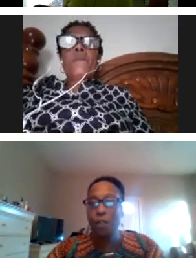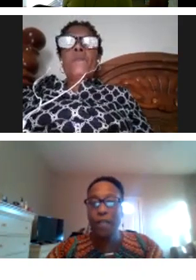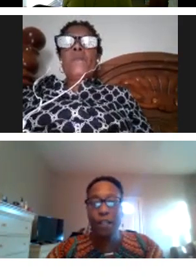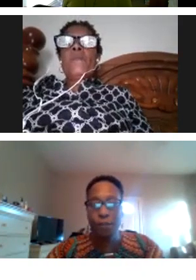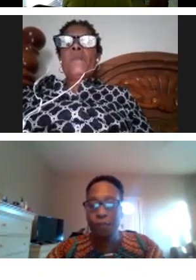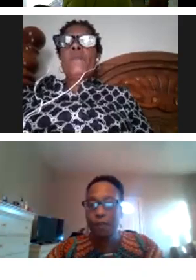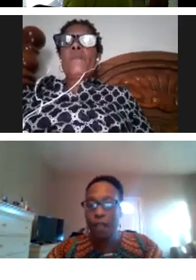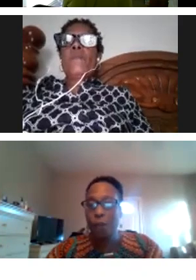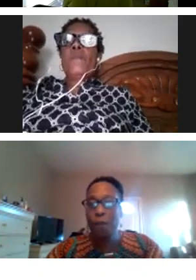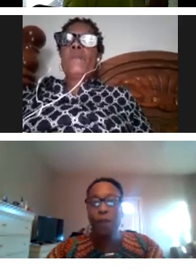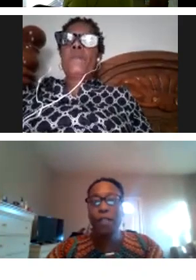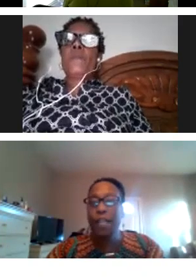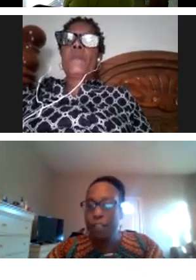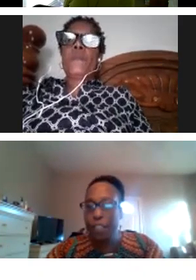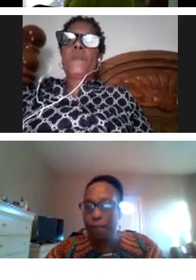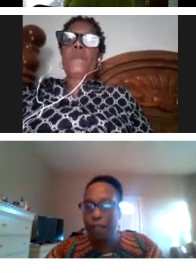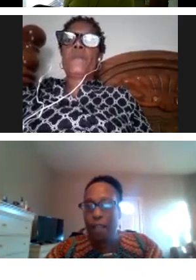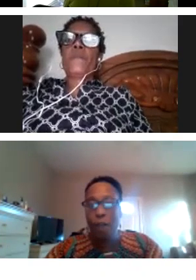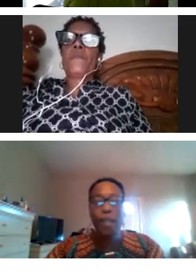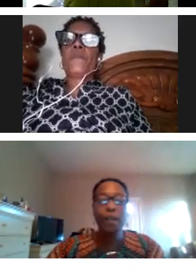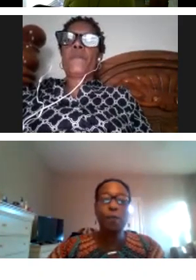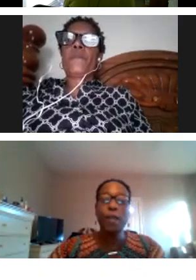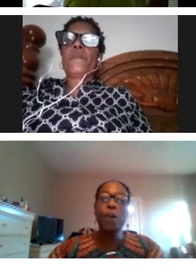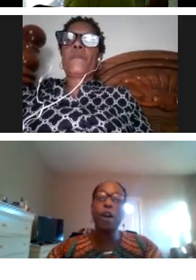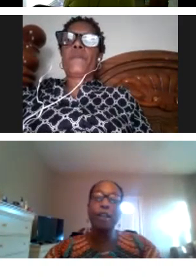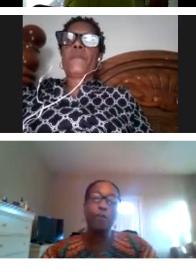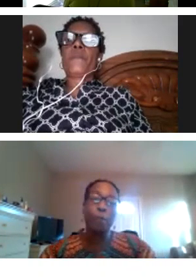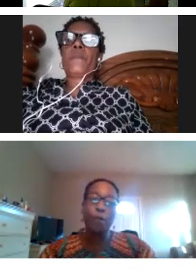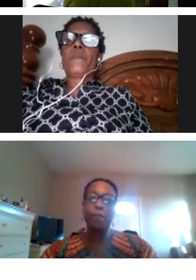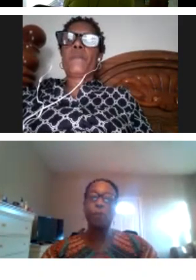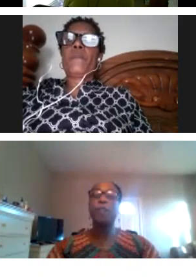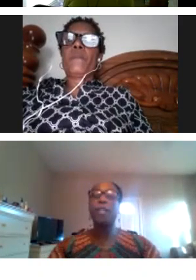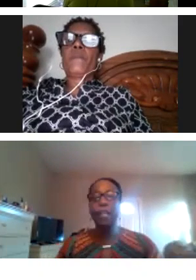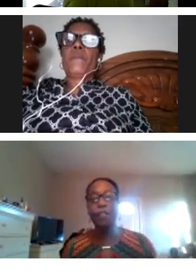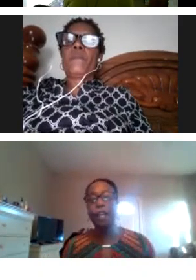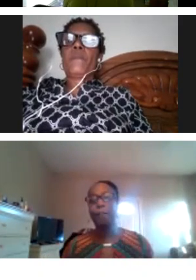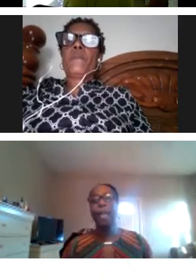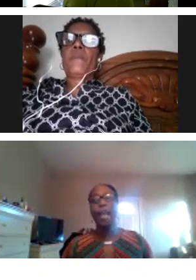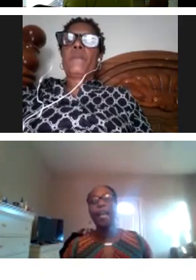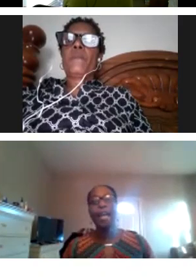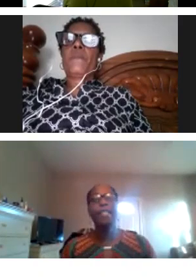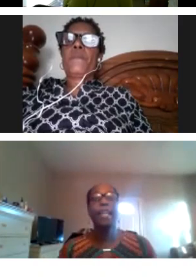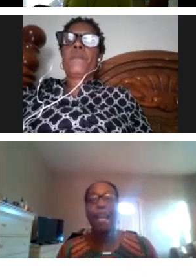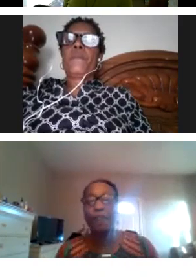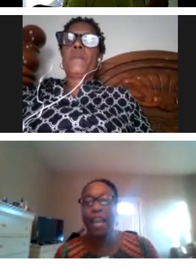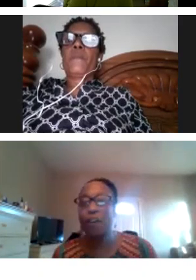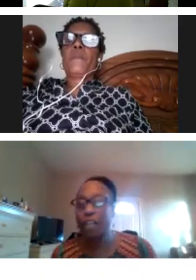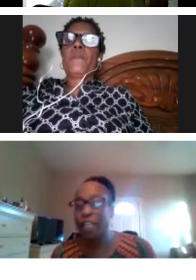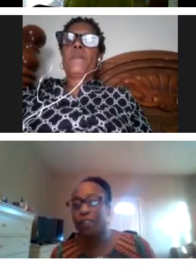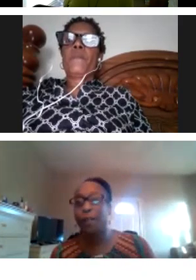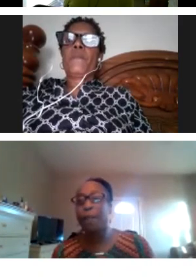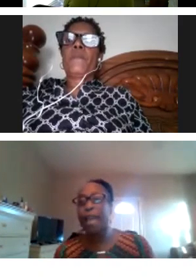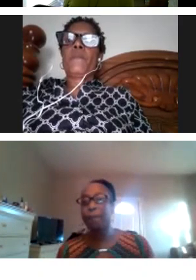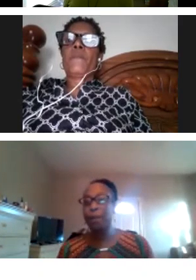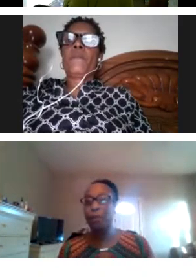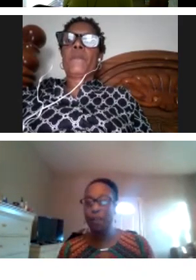So what do? We build leadership. We work under four principles: building leadership, analyzing and advocating on